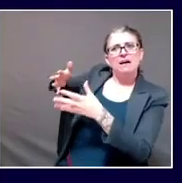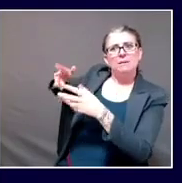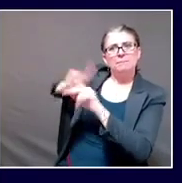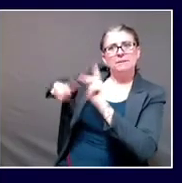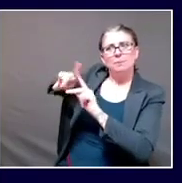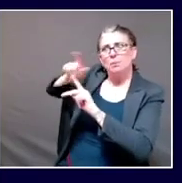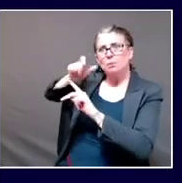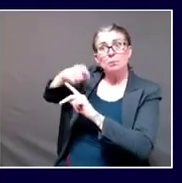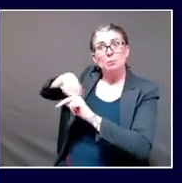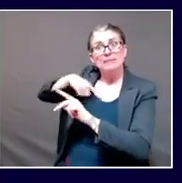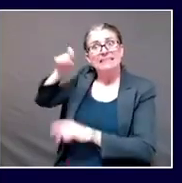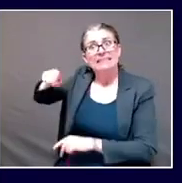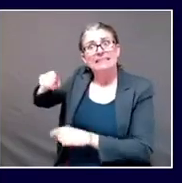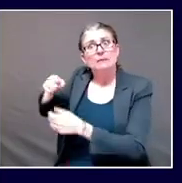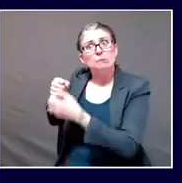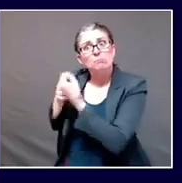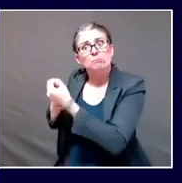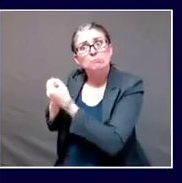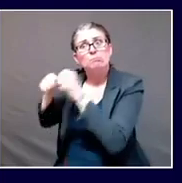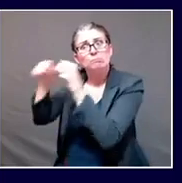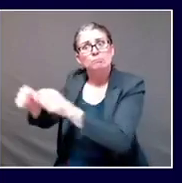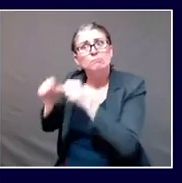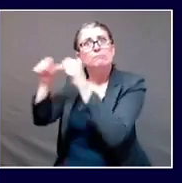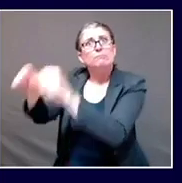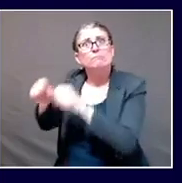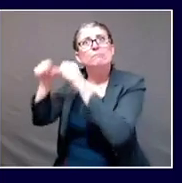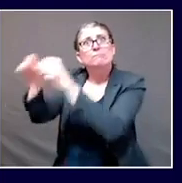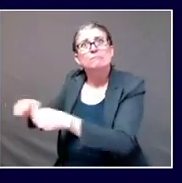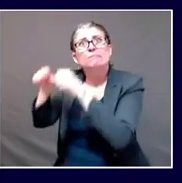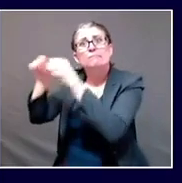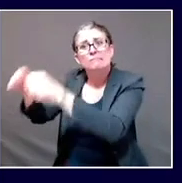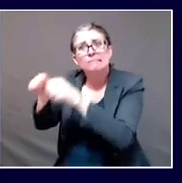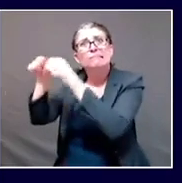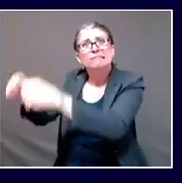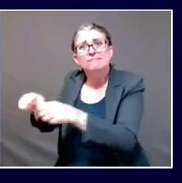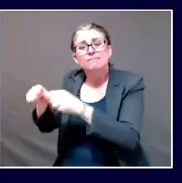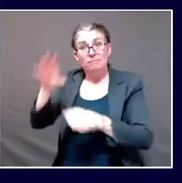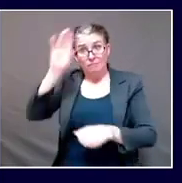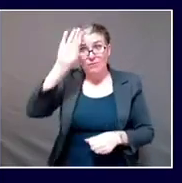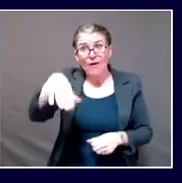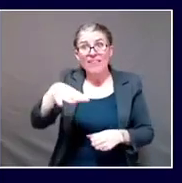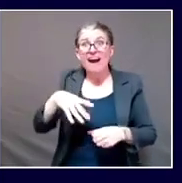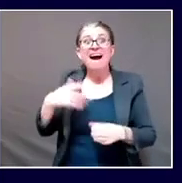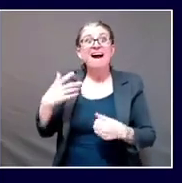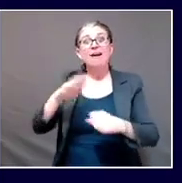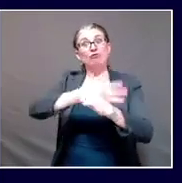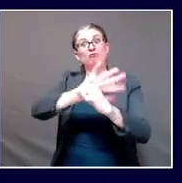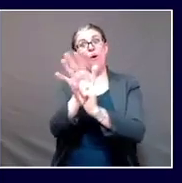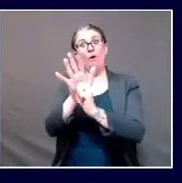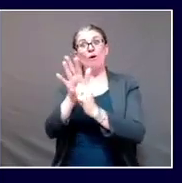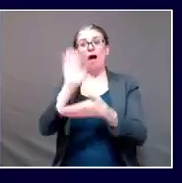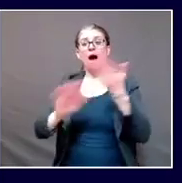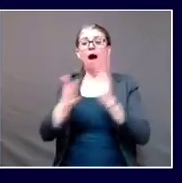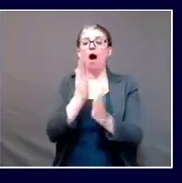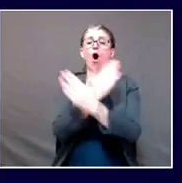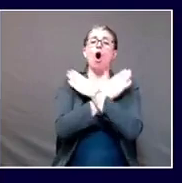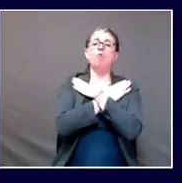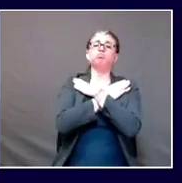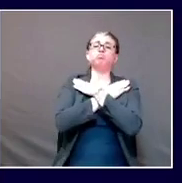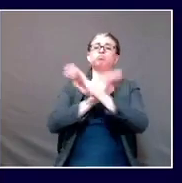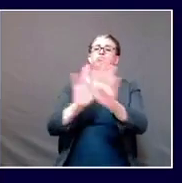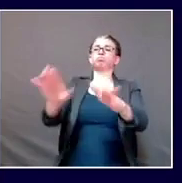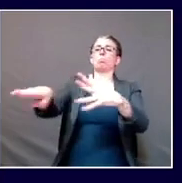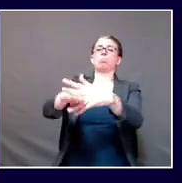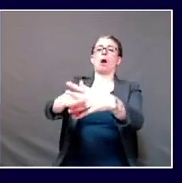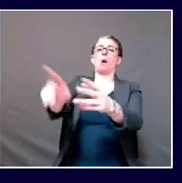the coffee shop. It is at your favorite diner. It's in the booth of your favorite restaurant. It's at your neighbor's. It's in the car. It's in the store next to you on the sidewalk, in the